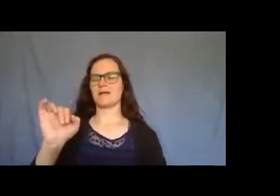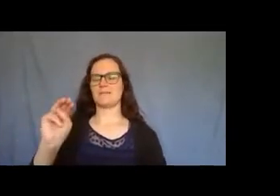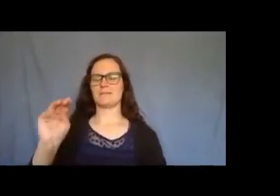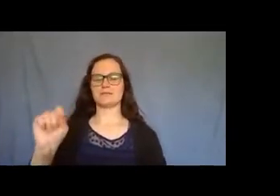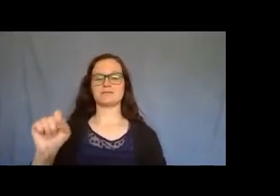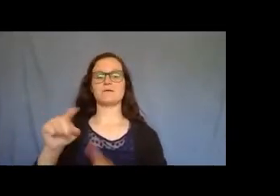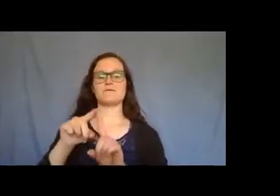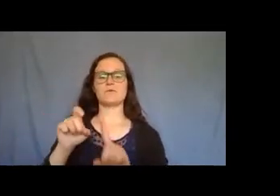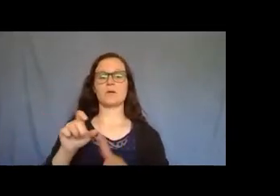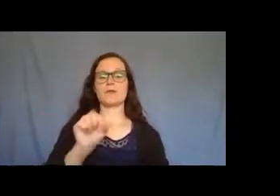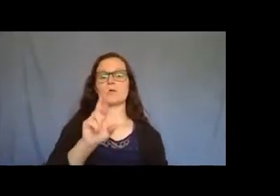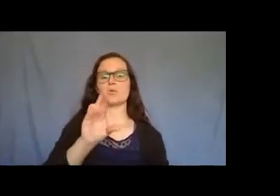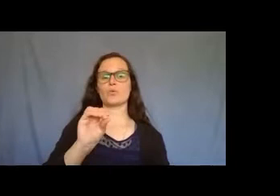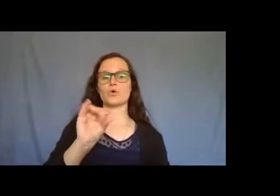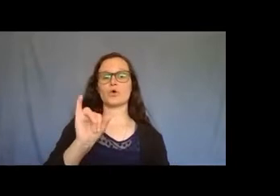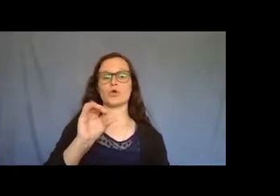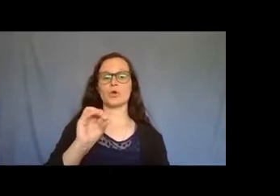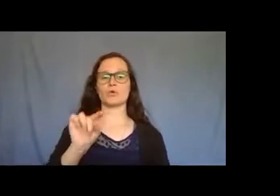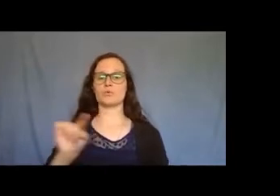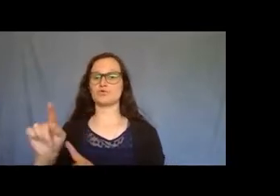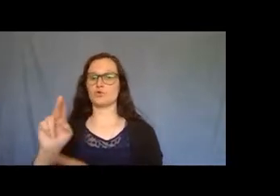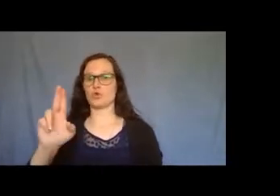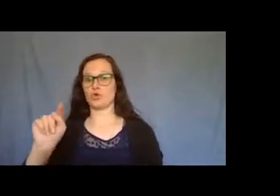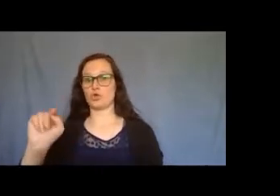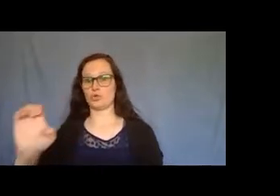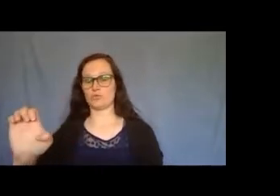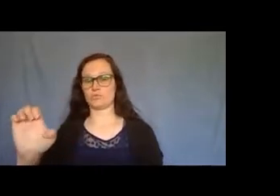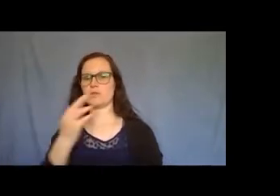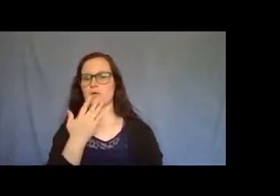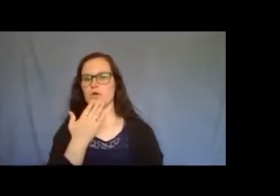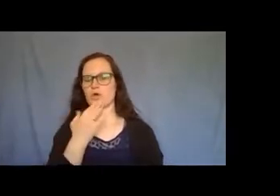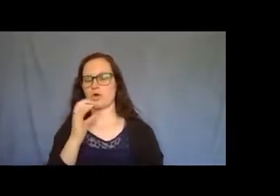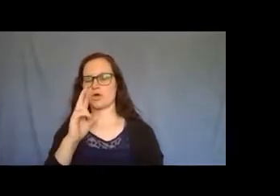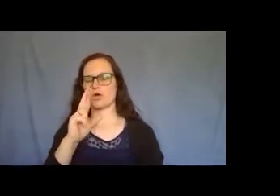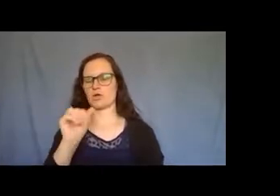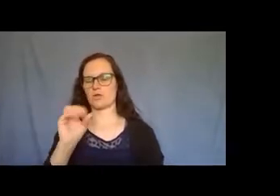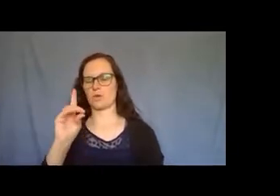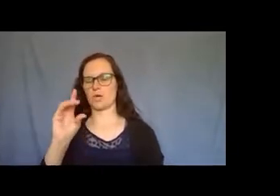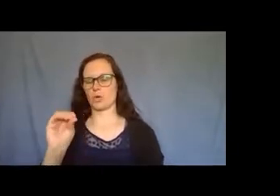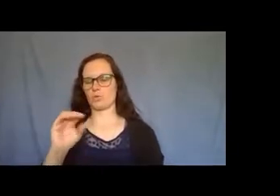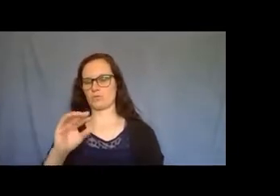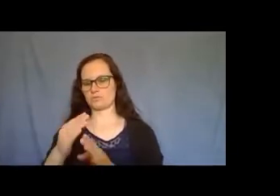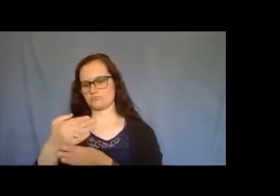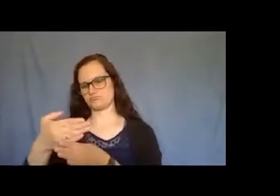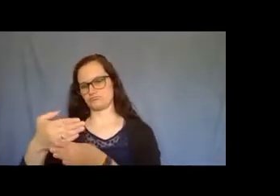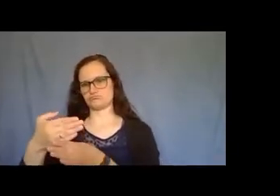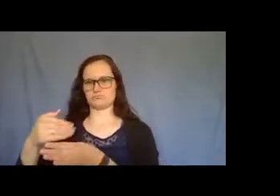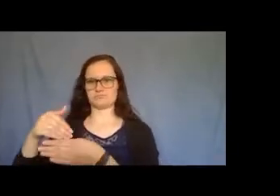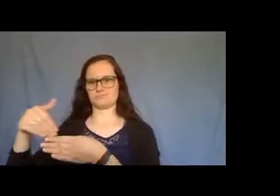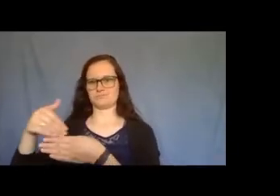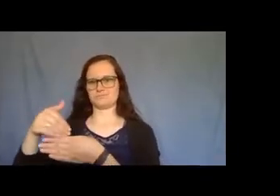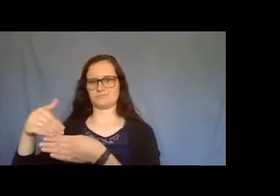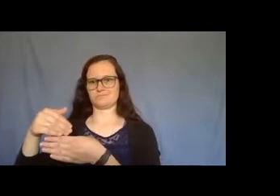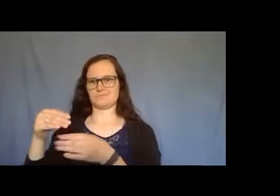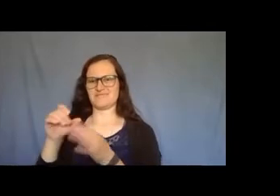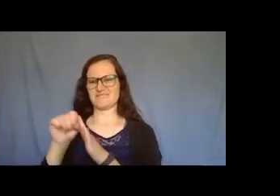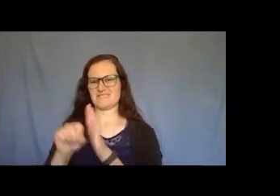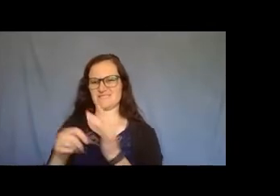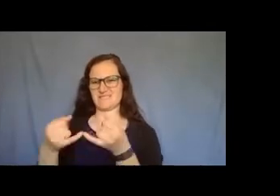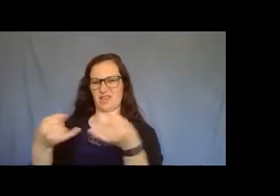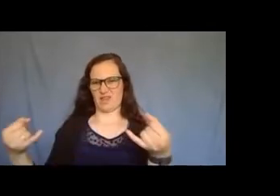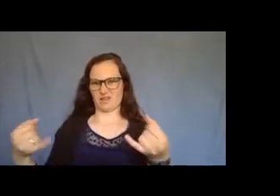Arroyo to the Southern Ute, Colorado boundary. Both assessment units are approximately equal, 27